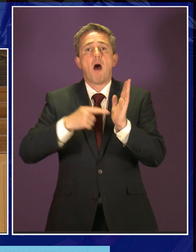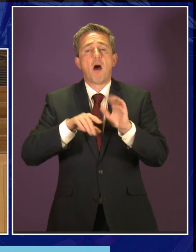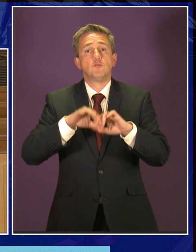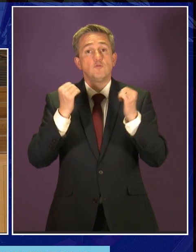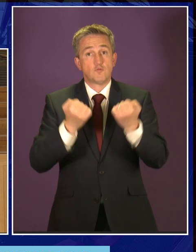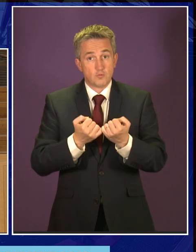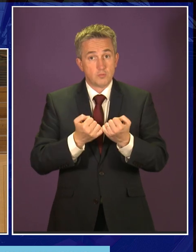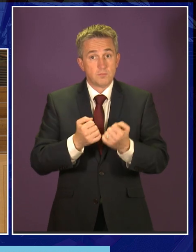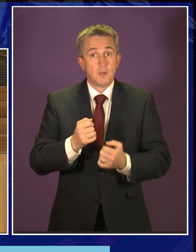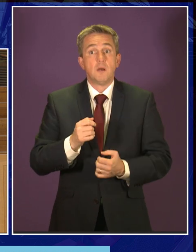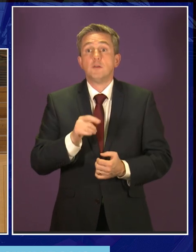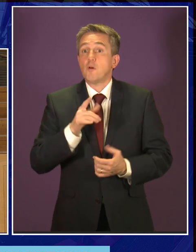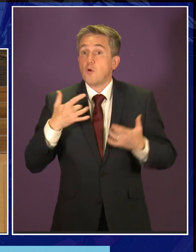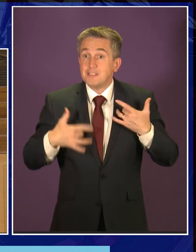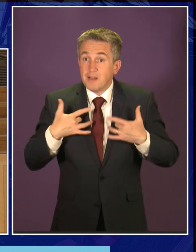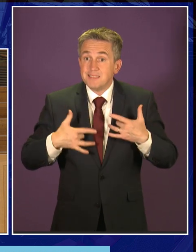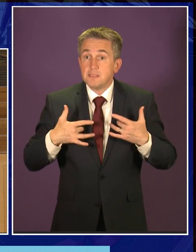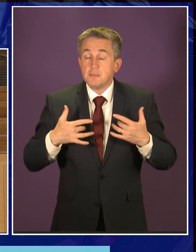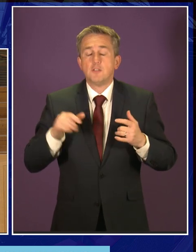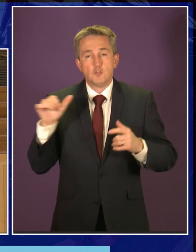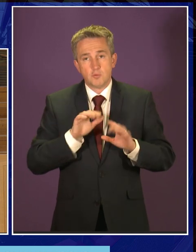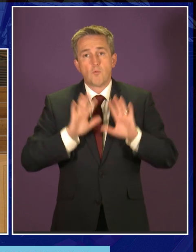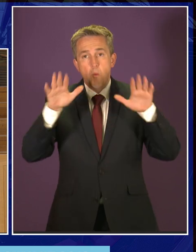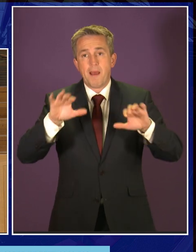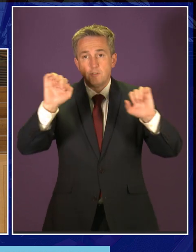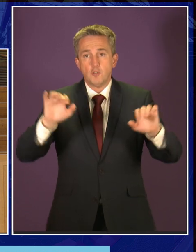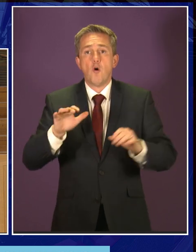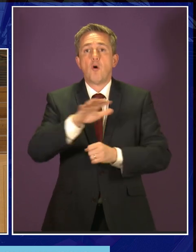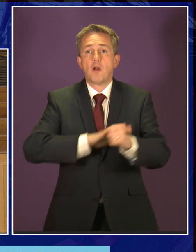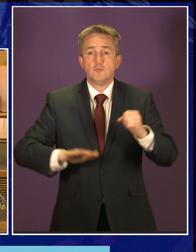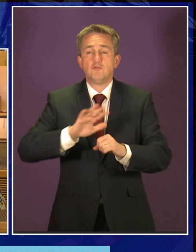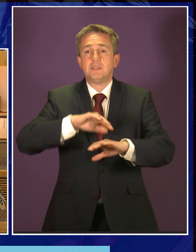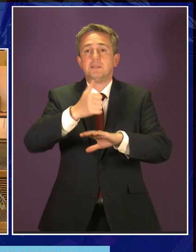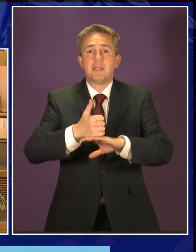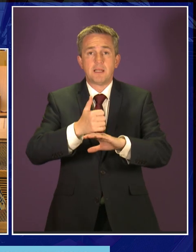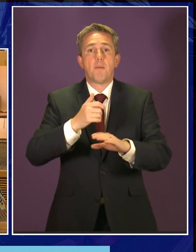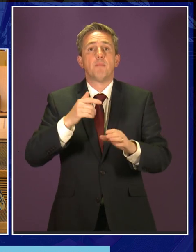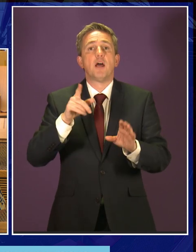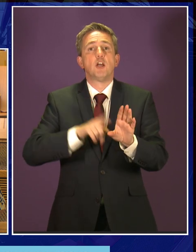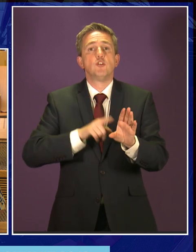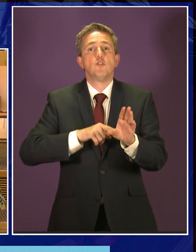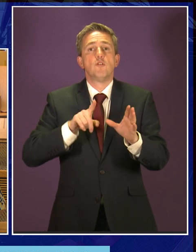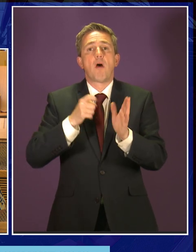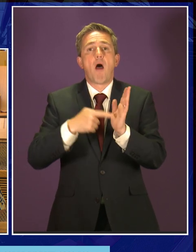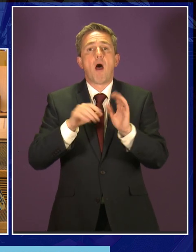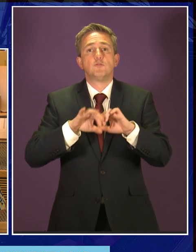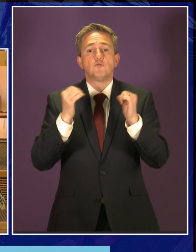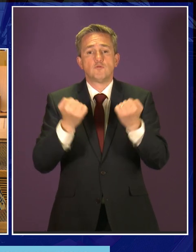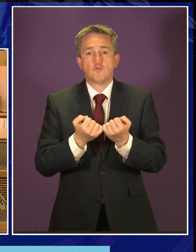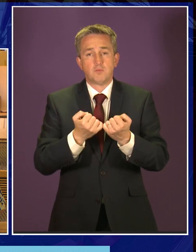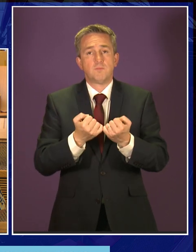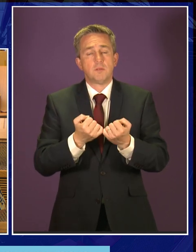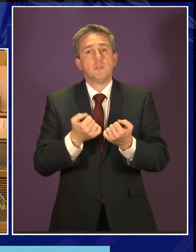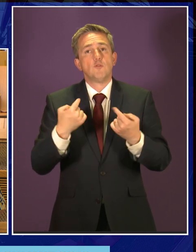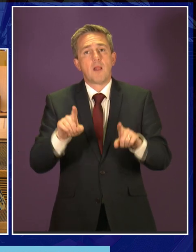should definitely consider going back to their country and trying to create something similar or see what they could possibly do to allow the youth of their country